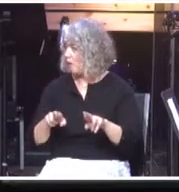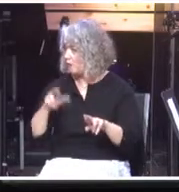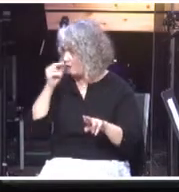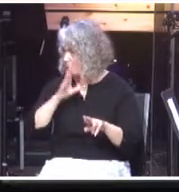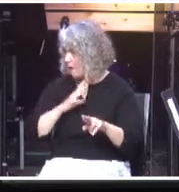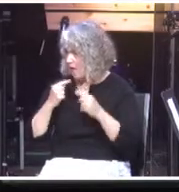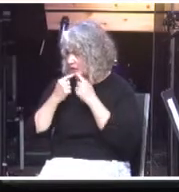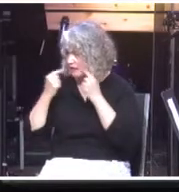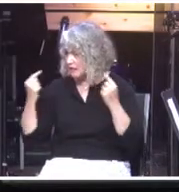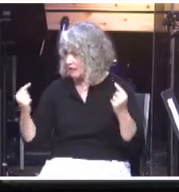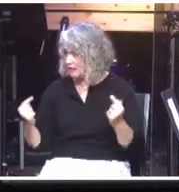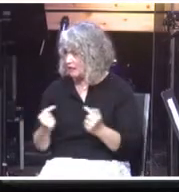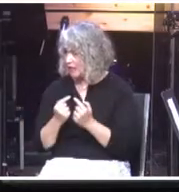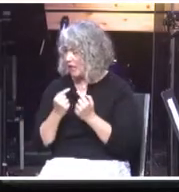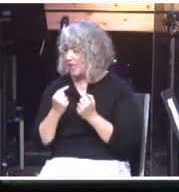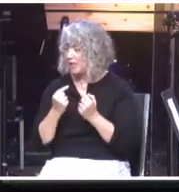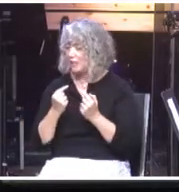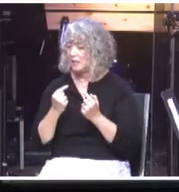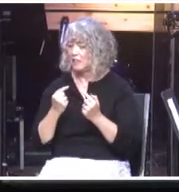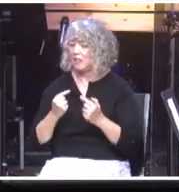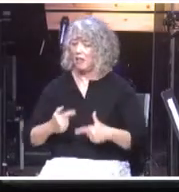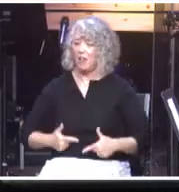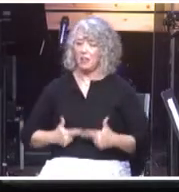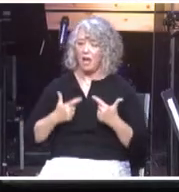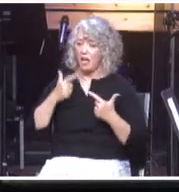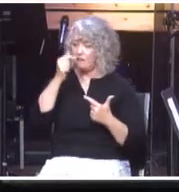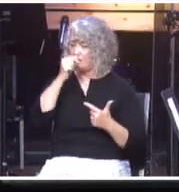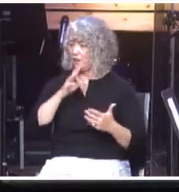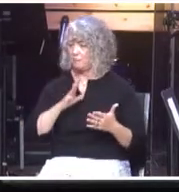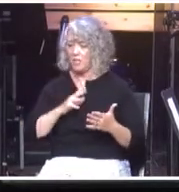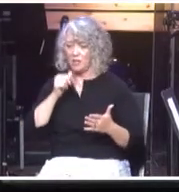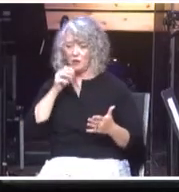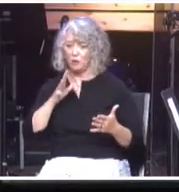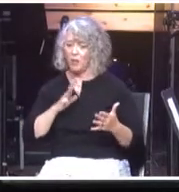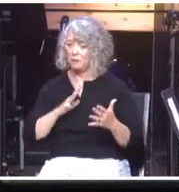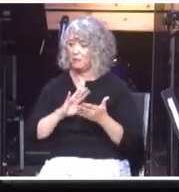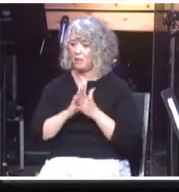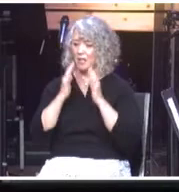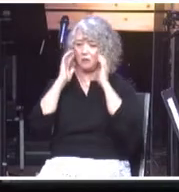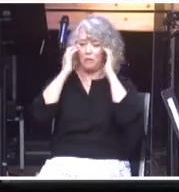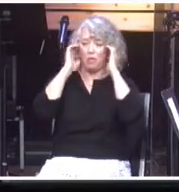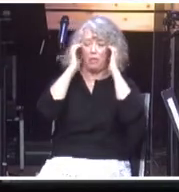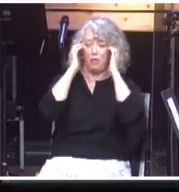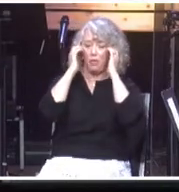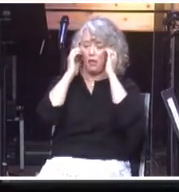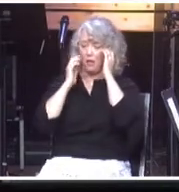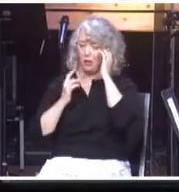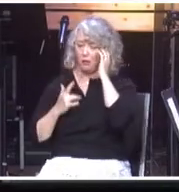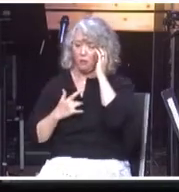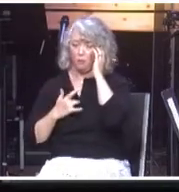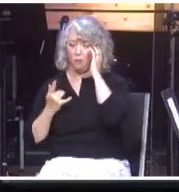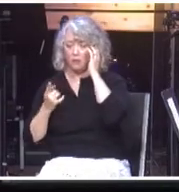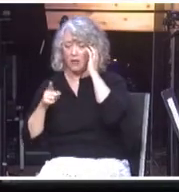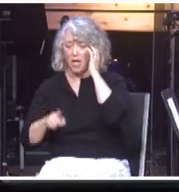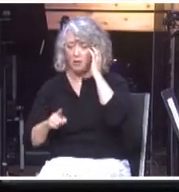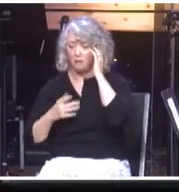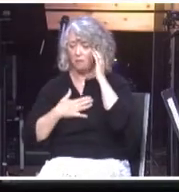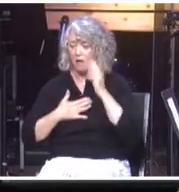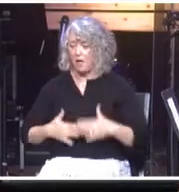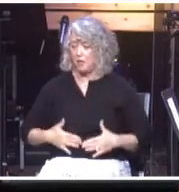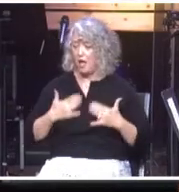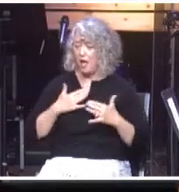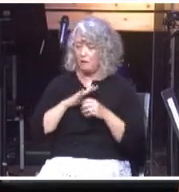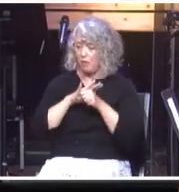sin have brought about a state of existence where men and women are anxious about their lives, and they find all kinds of